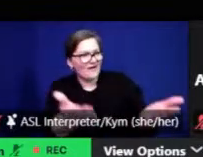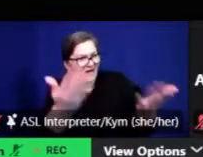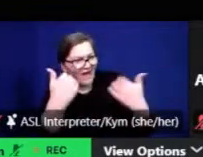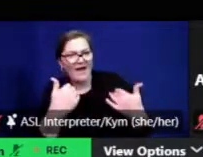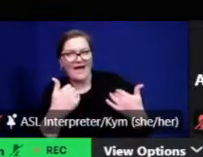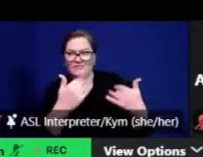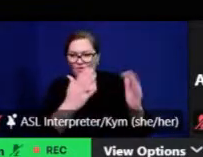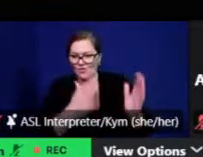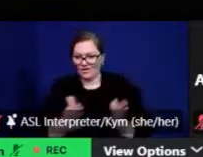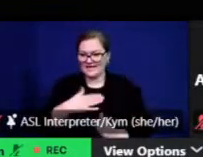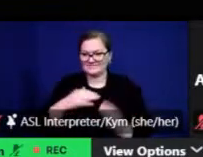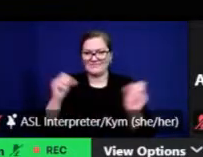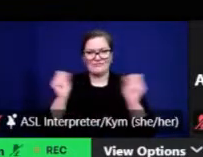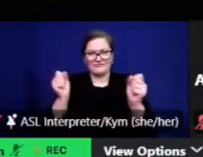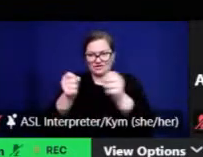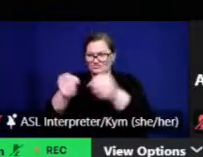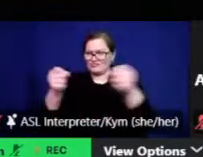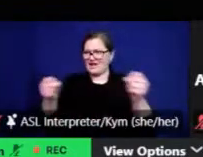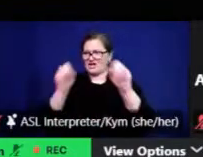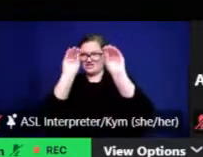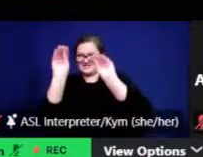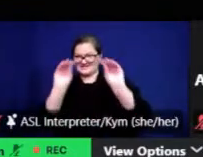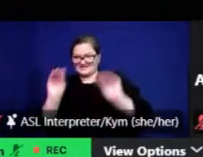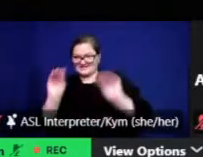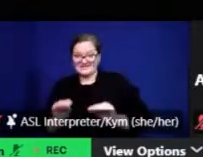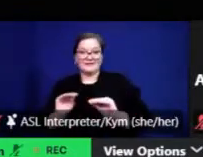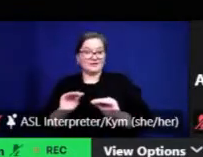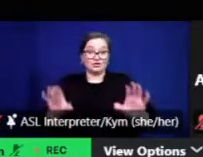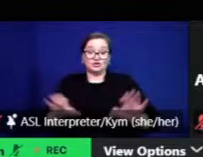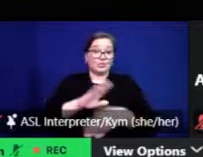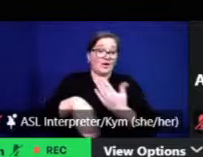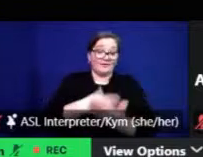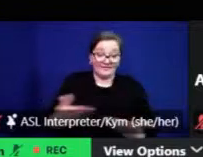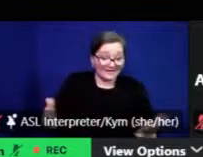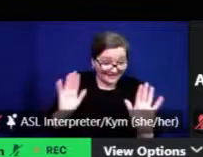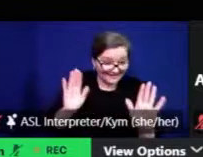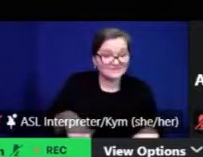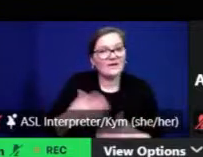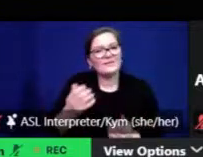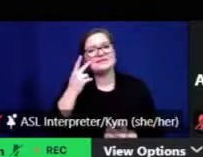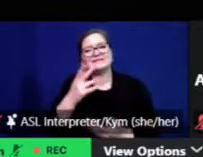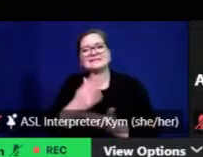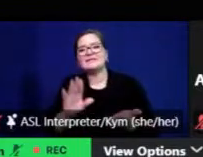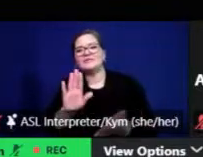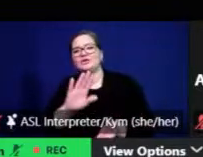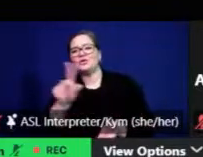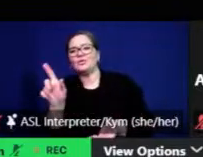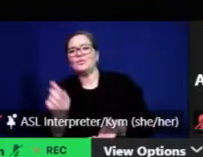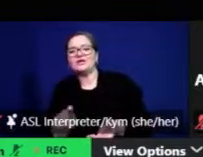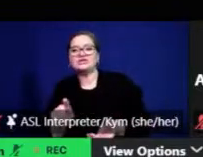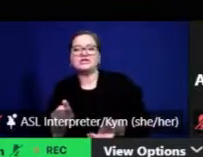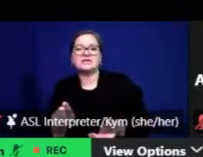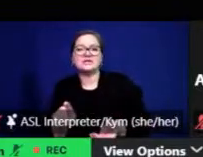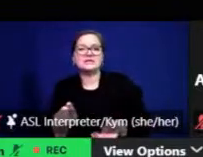fridge, do all the things. So I wanted to look at some of these questions that came up in the